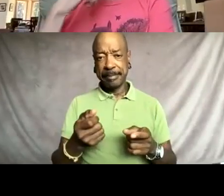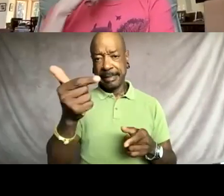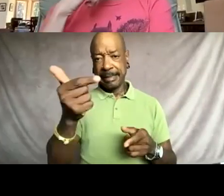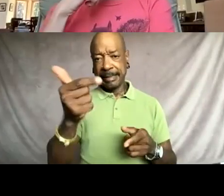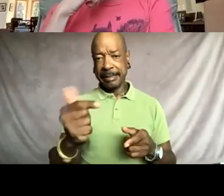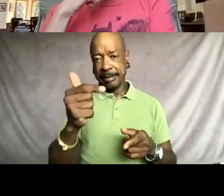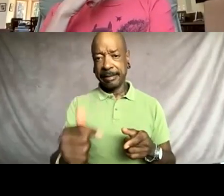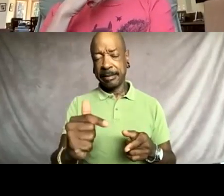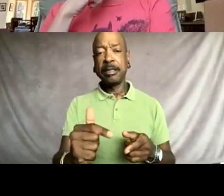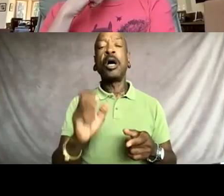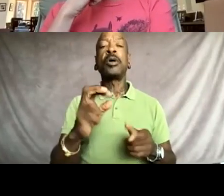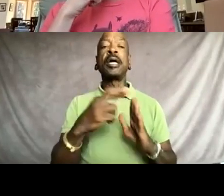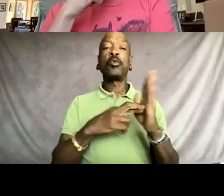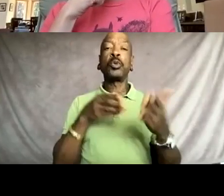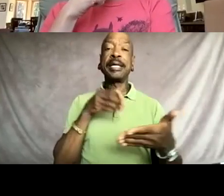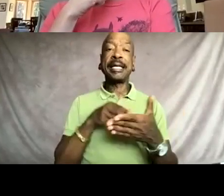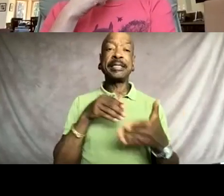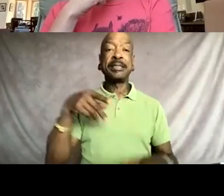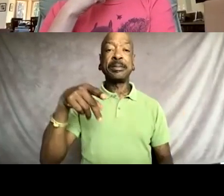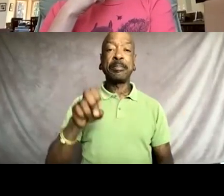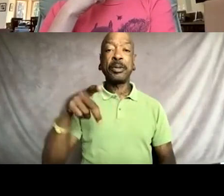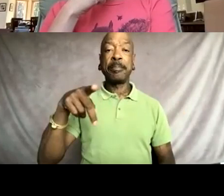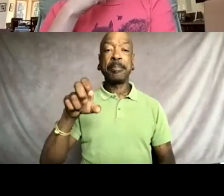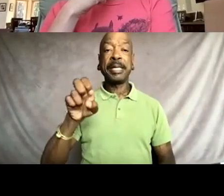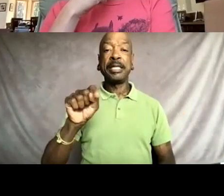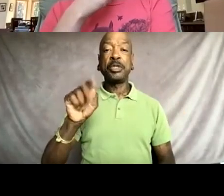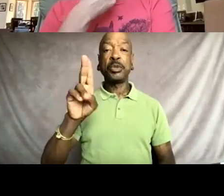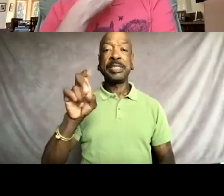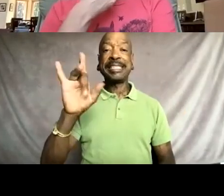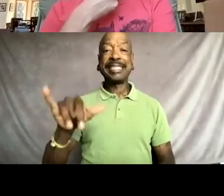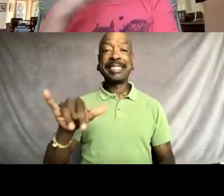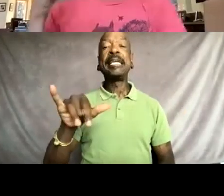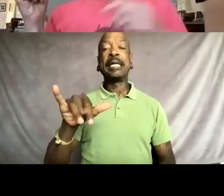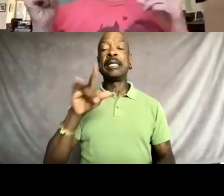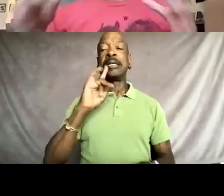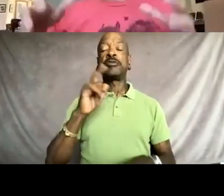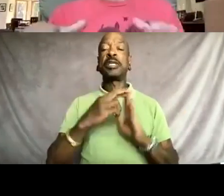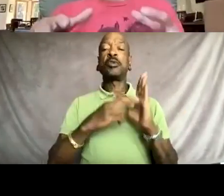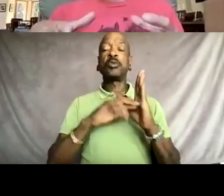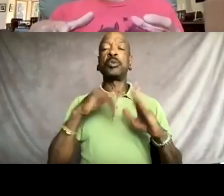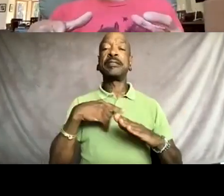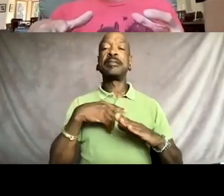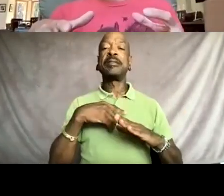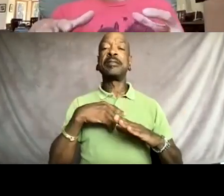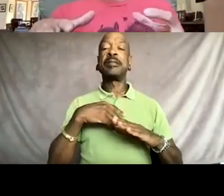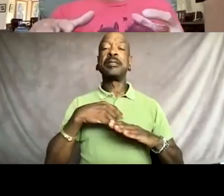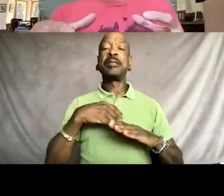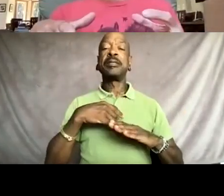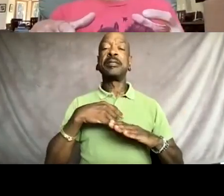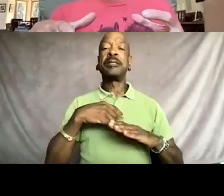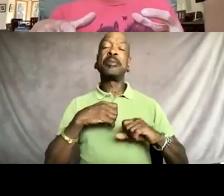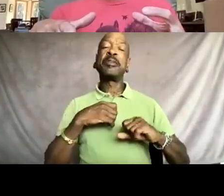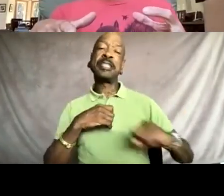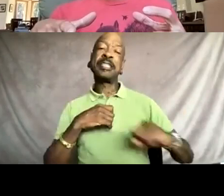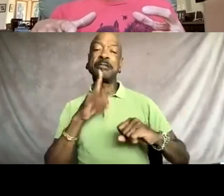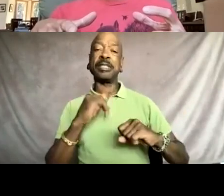Okay, rule against perpetuities. It's kind of similar. It's a rule that is designed to prevent us from putting really long-term restrictions on